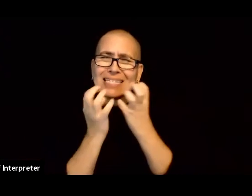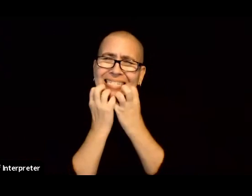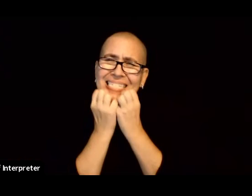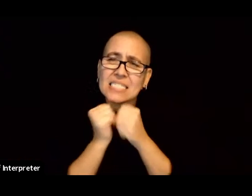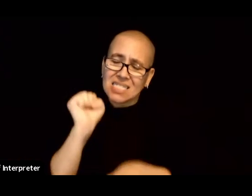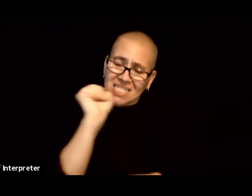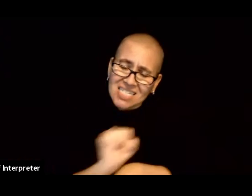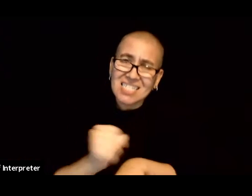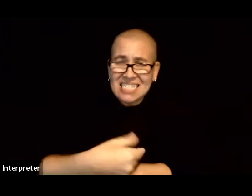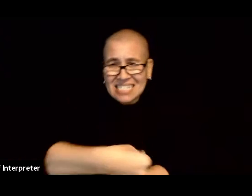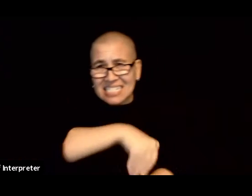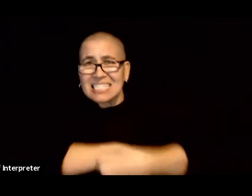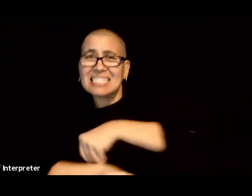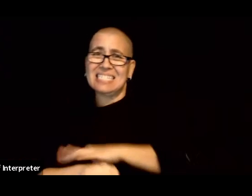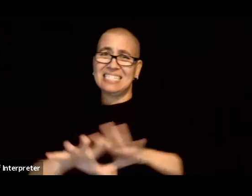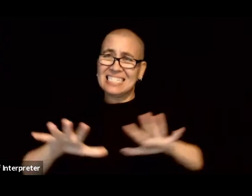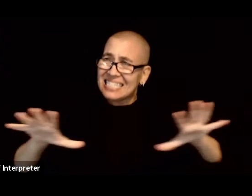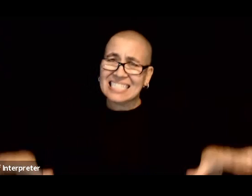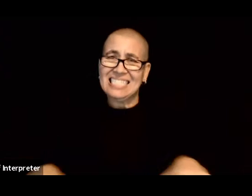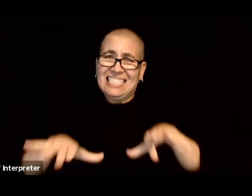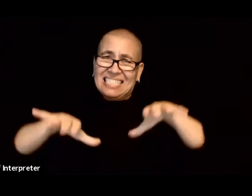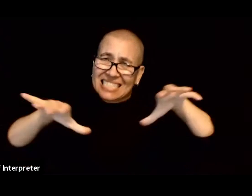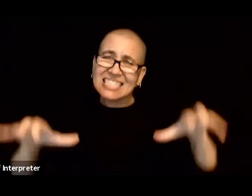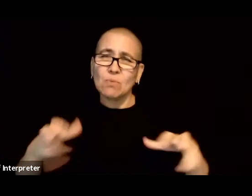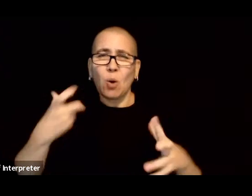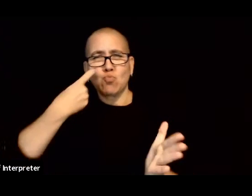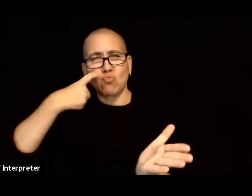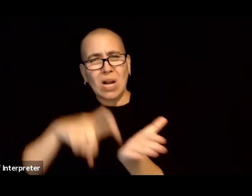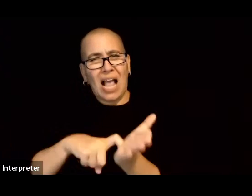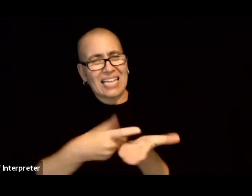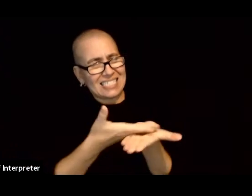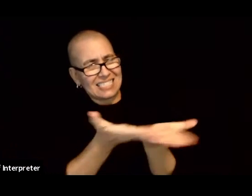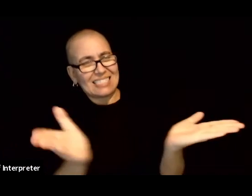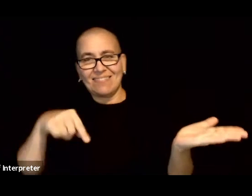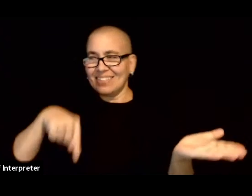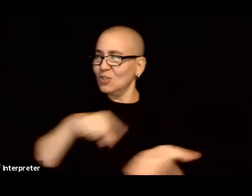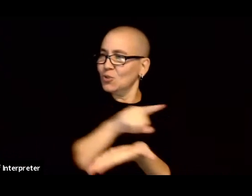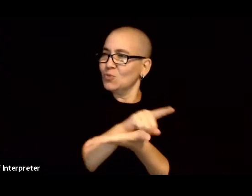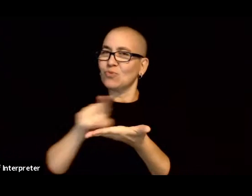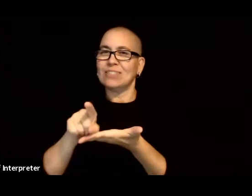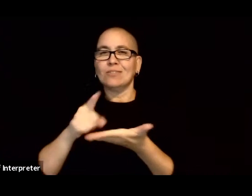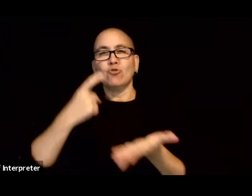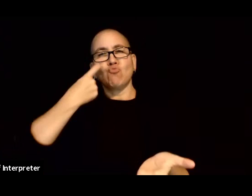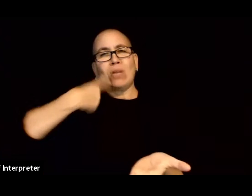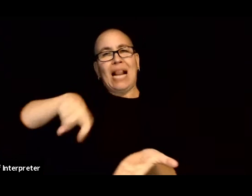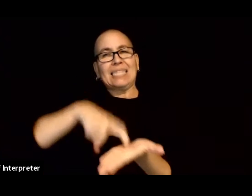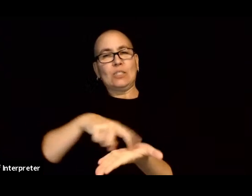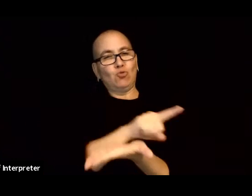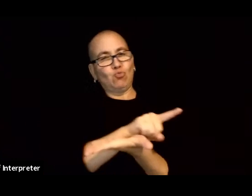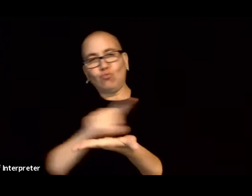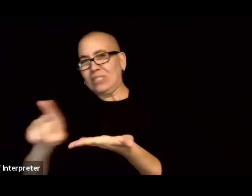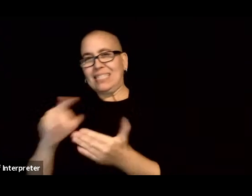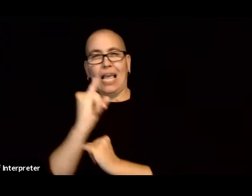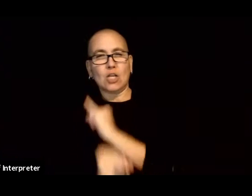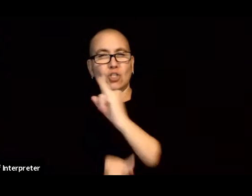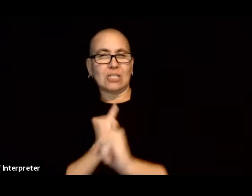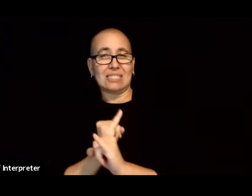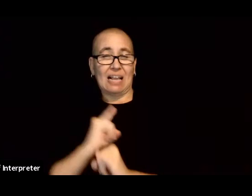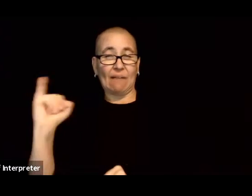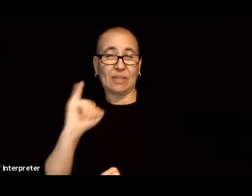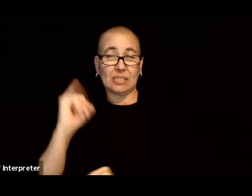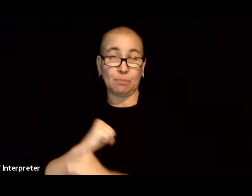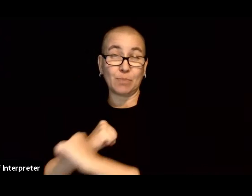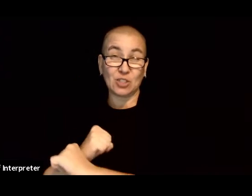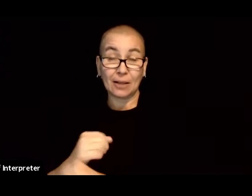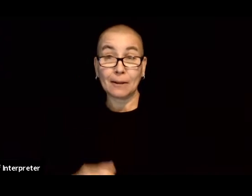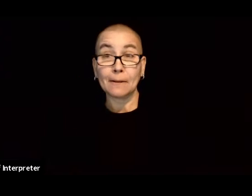acknowledge the Week of Infection Preventionists. And then just wanted to comment on safe voting guidance. With